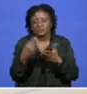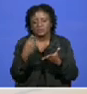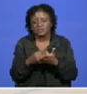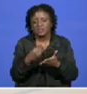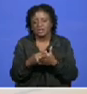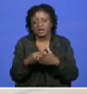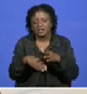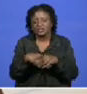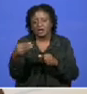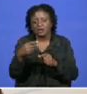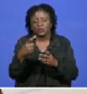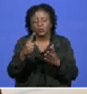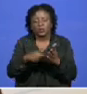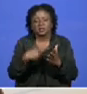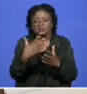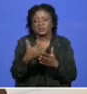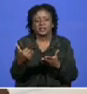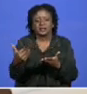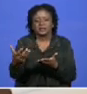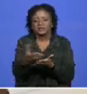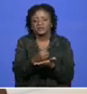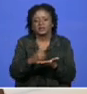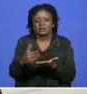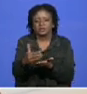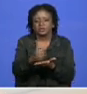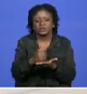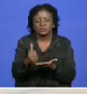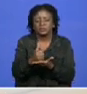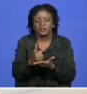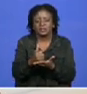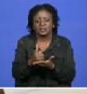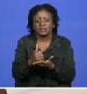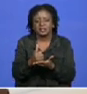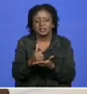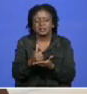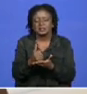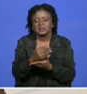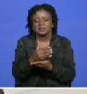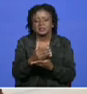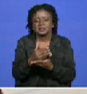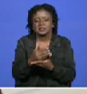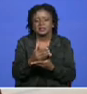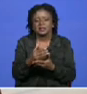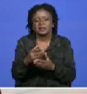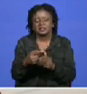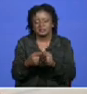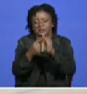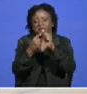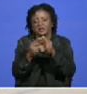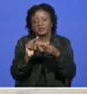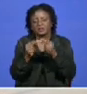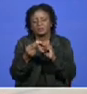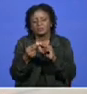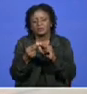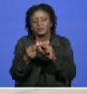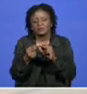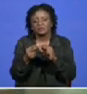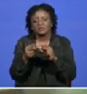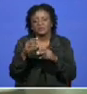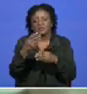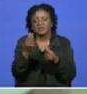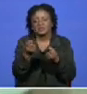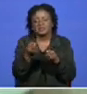once they've accumulated certain receipts of Sand Dollar. They need to be able to easily deposit that into